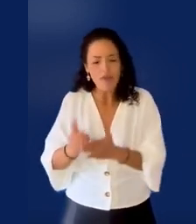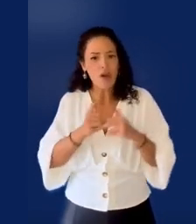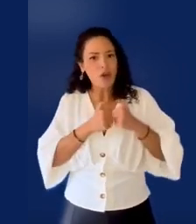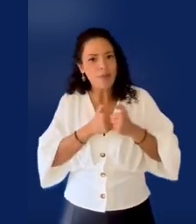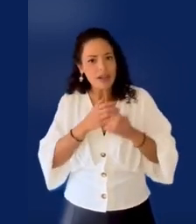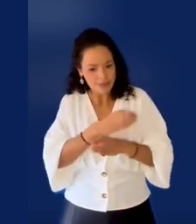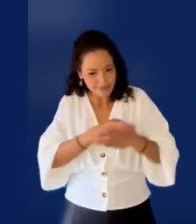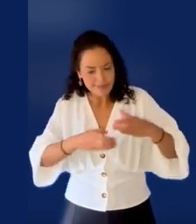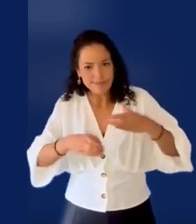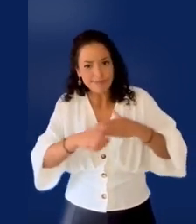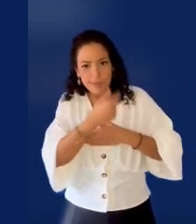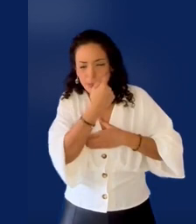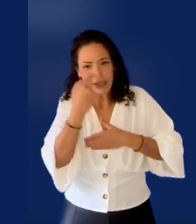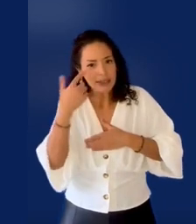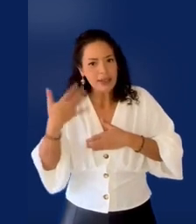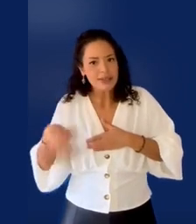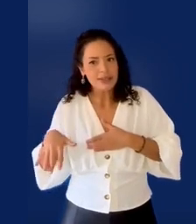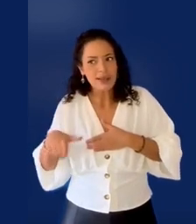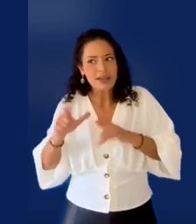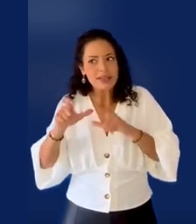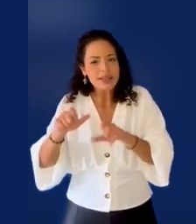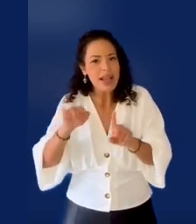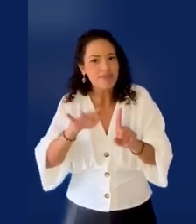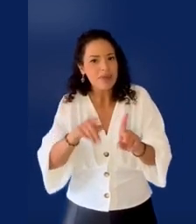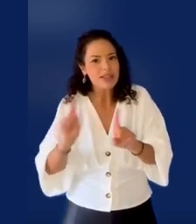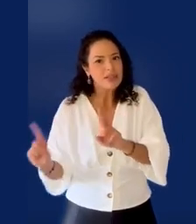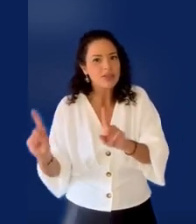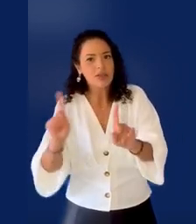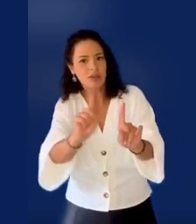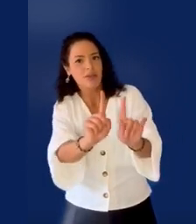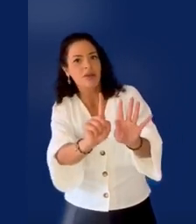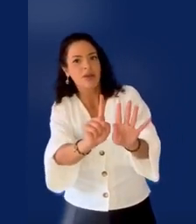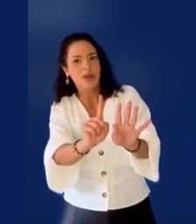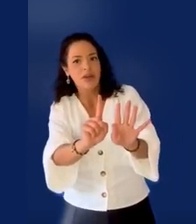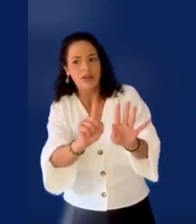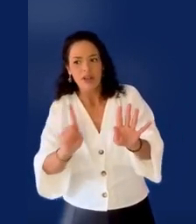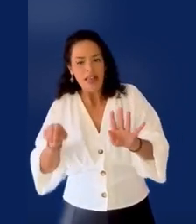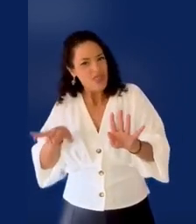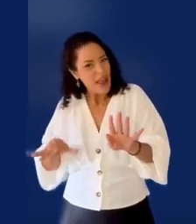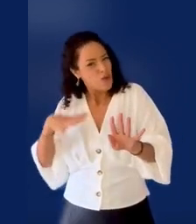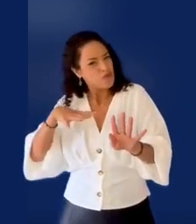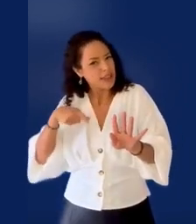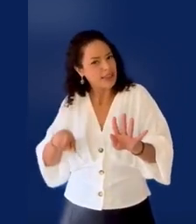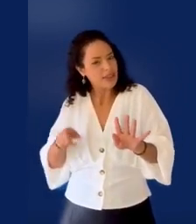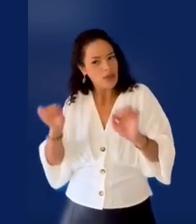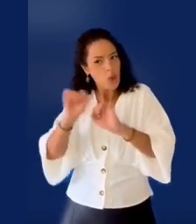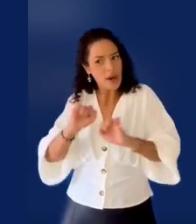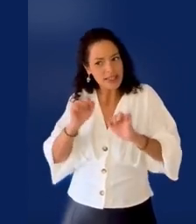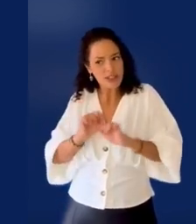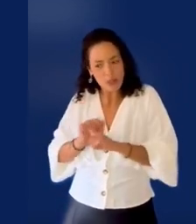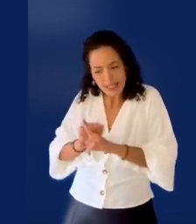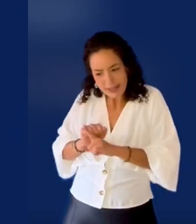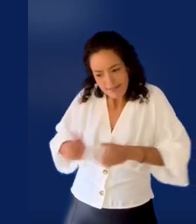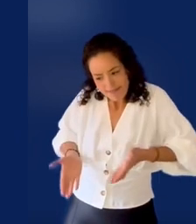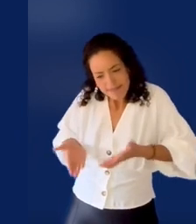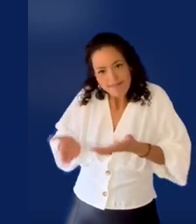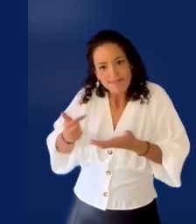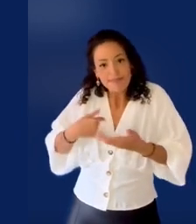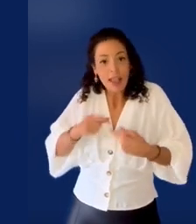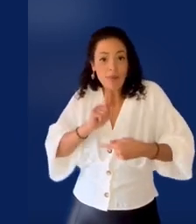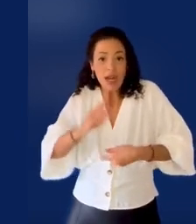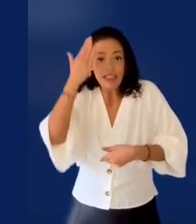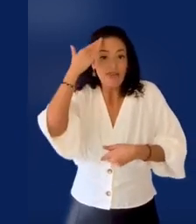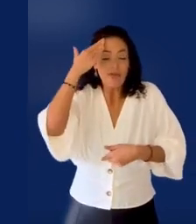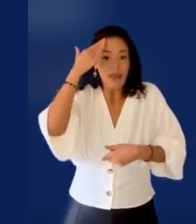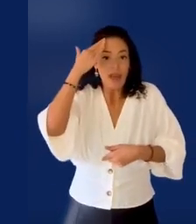to bear witness and remain present, is already there, waiting to be nurtured and encouraged. Whilst the mother in me wanted to